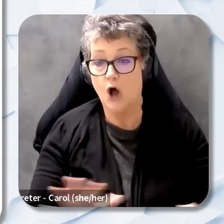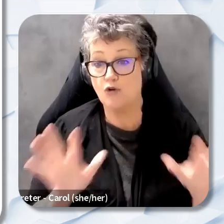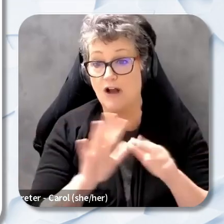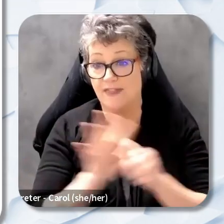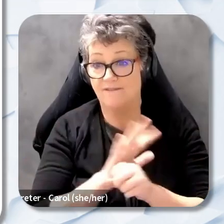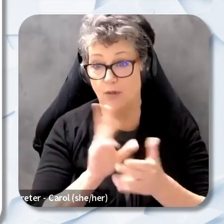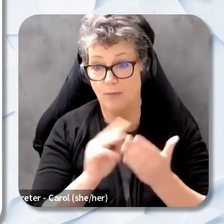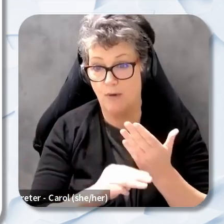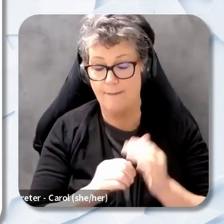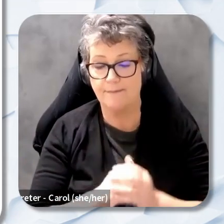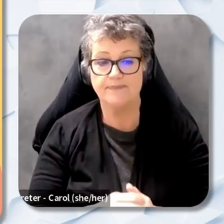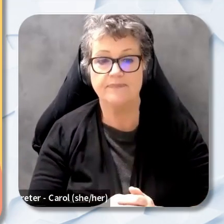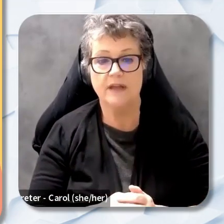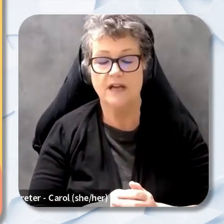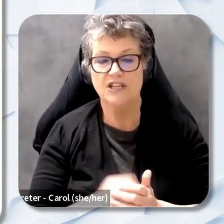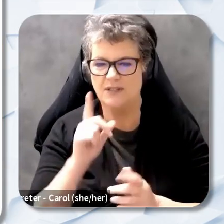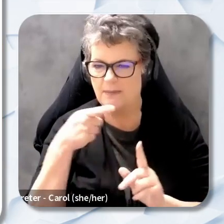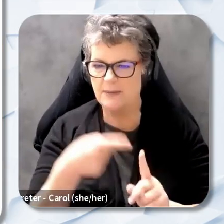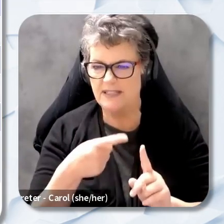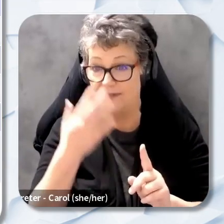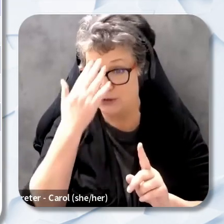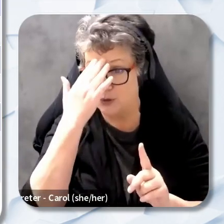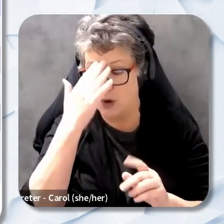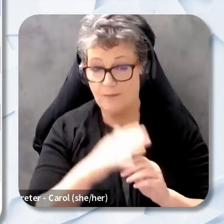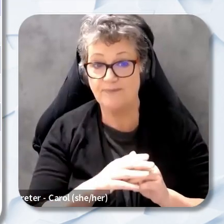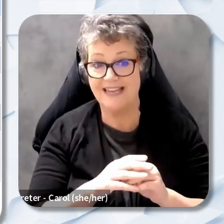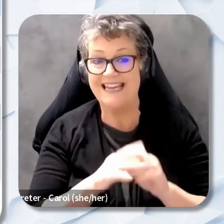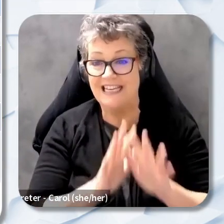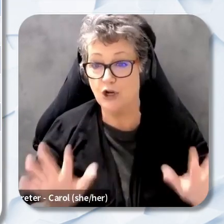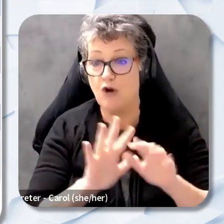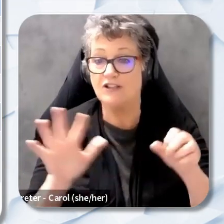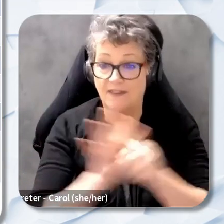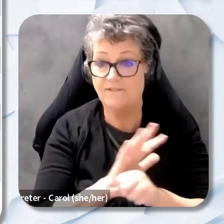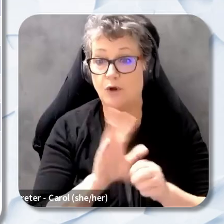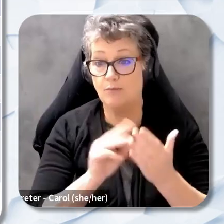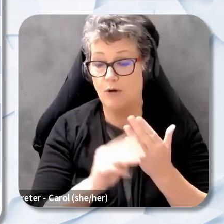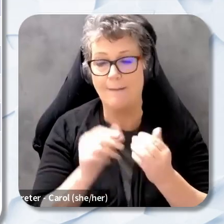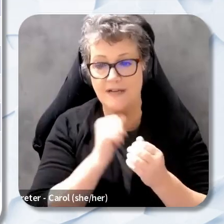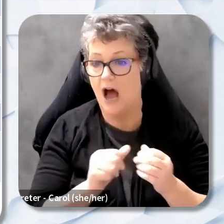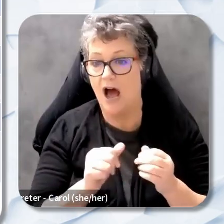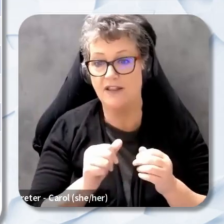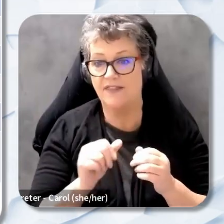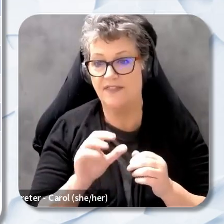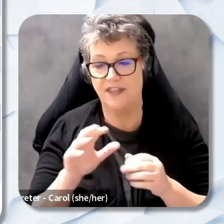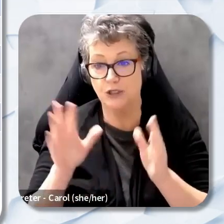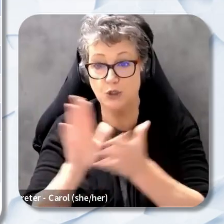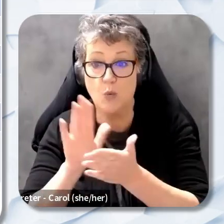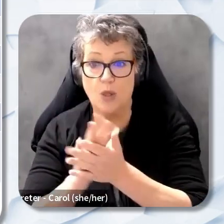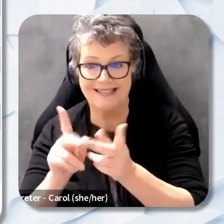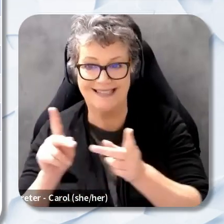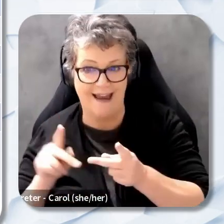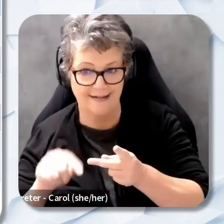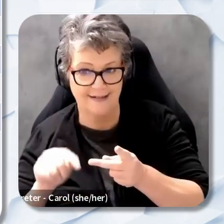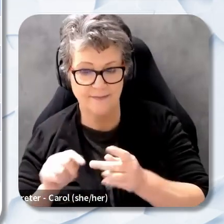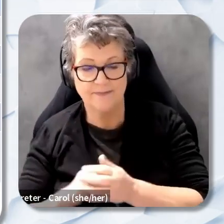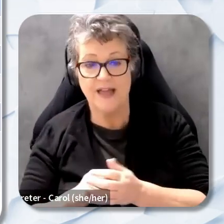So something really specific to note about that, it is across your program, not across your site. So